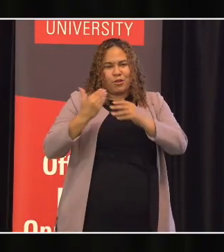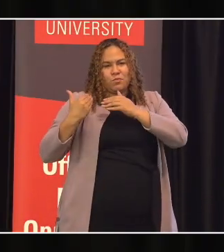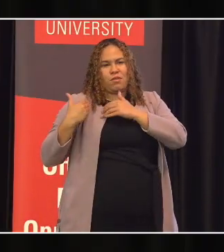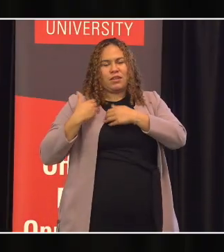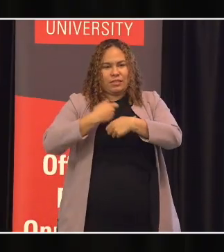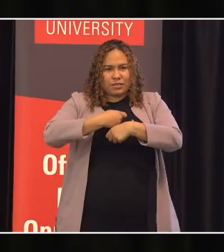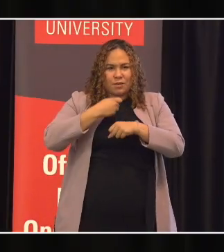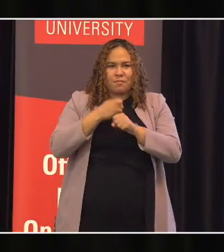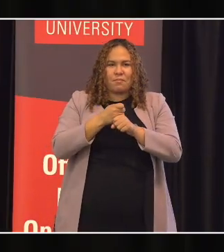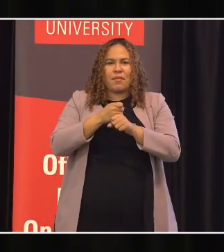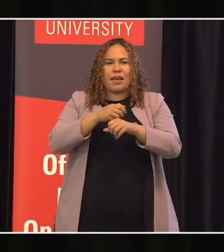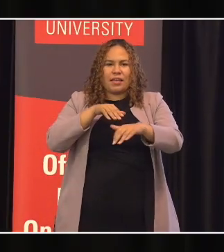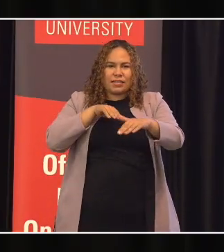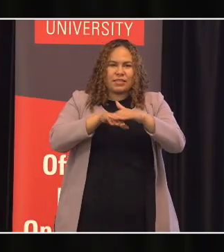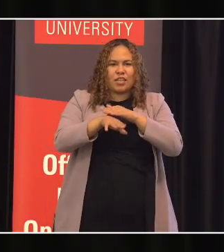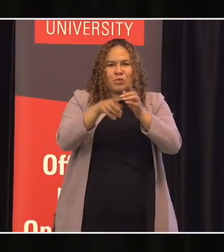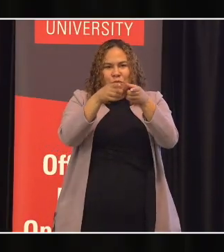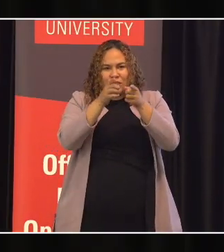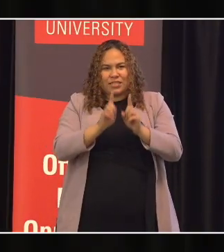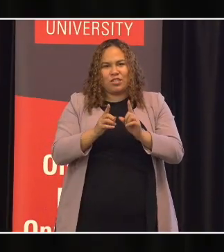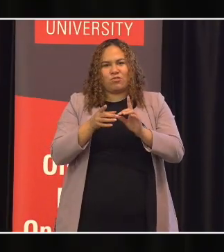create accessible digital content.